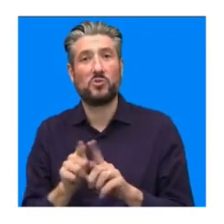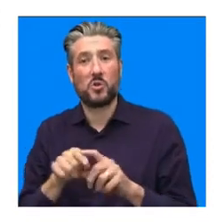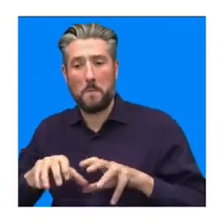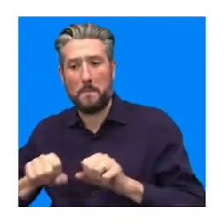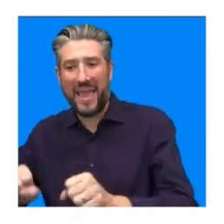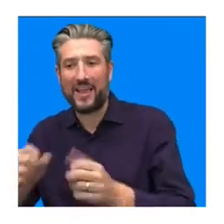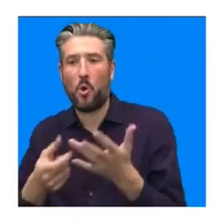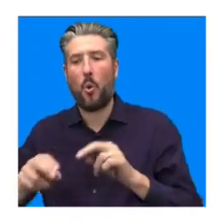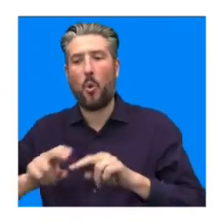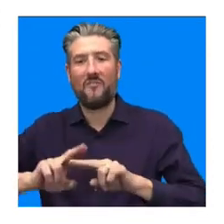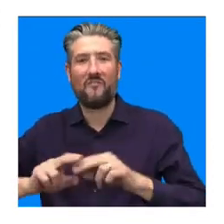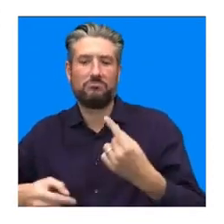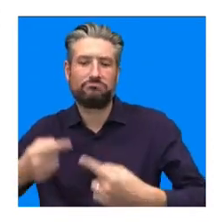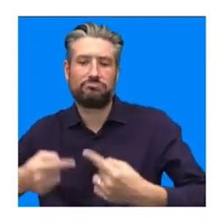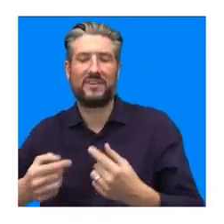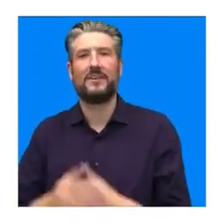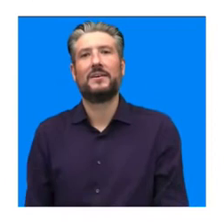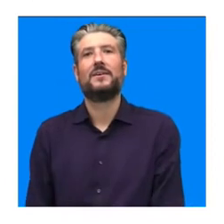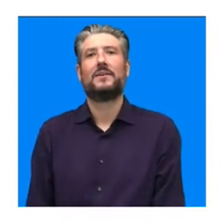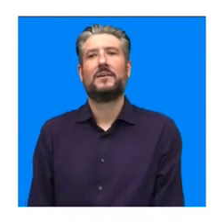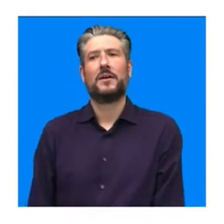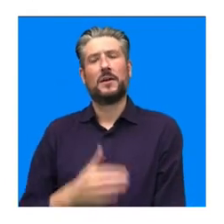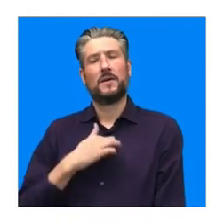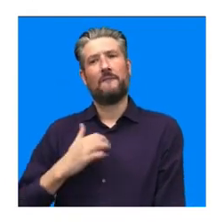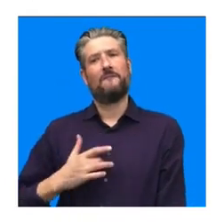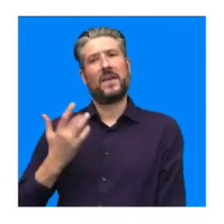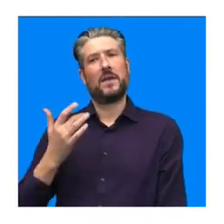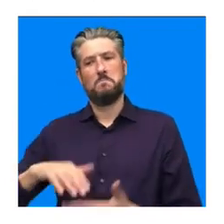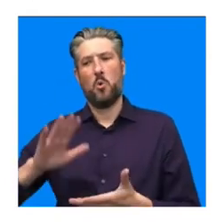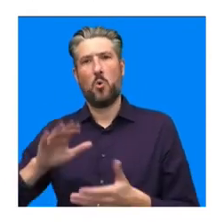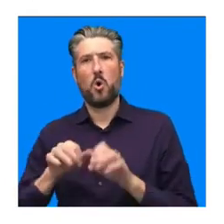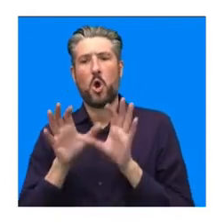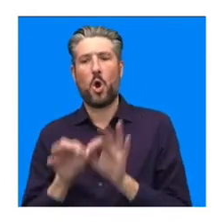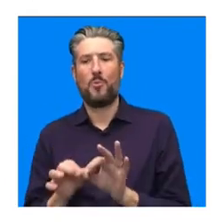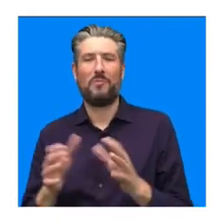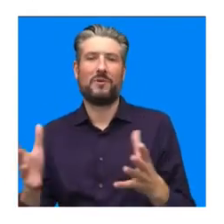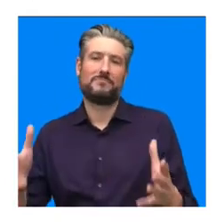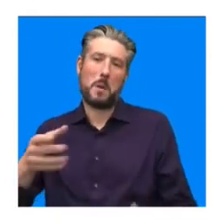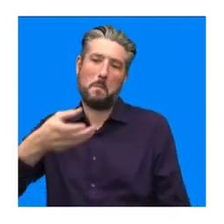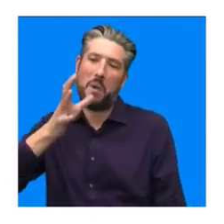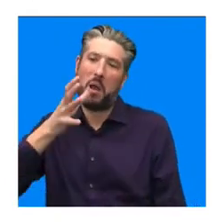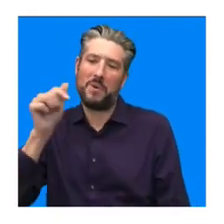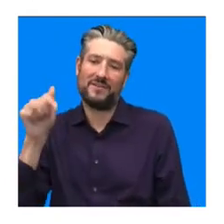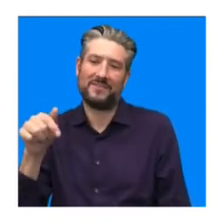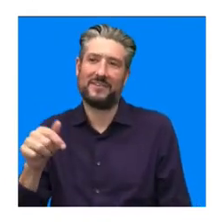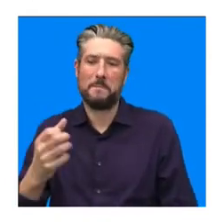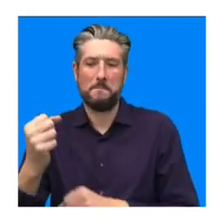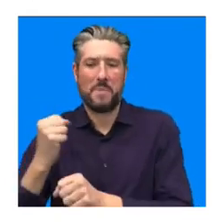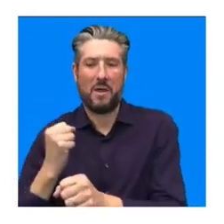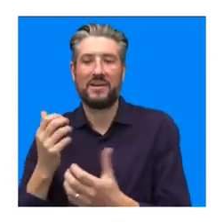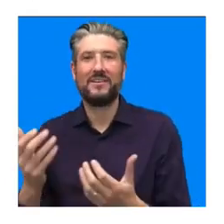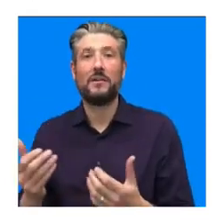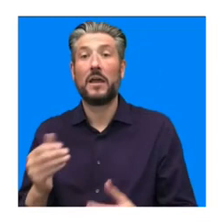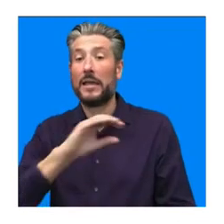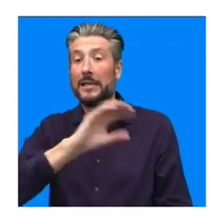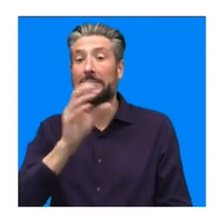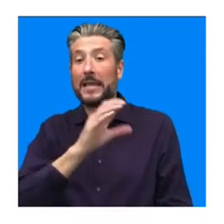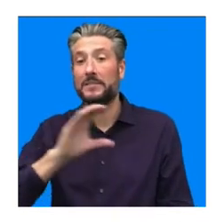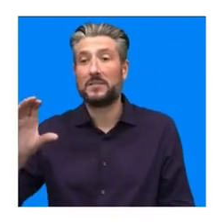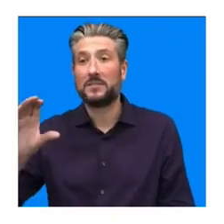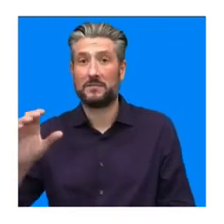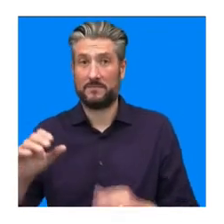What makes us feel more at home than a pub? You all think you're so perfect. EastEnders. A street. How dare you